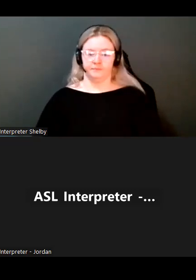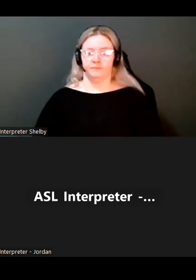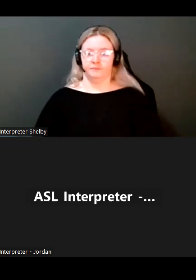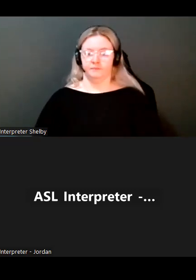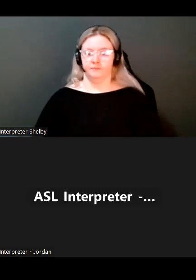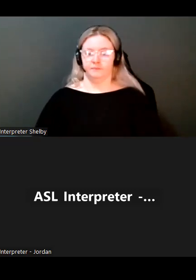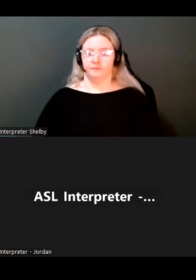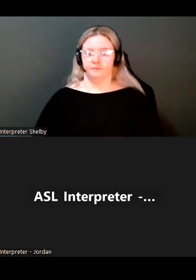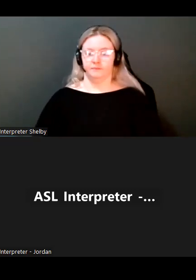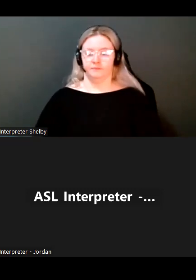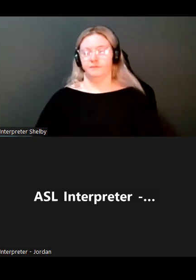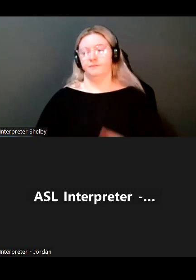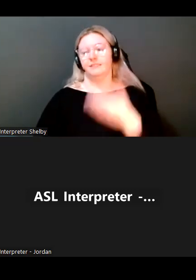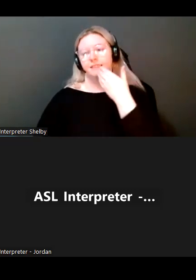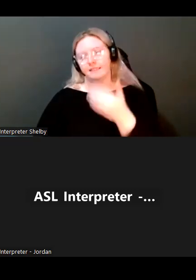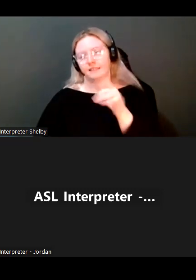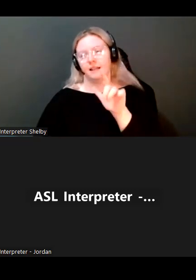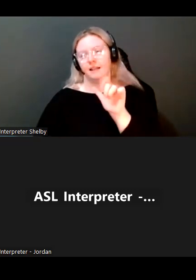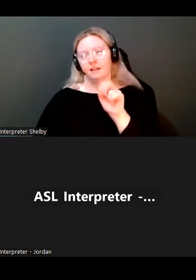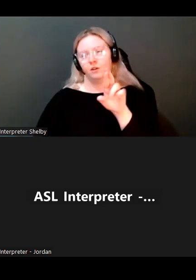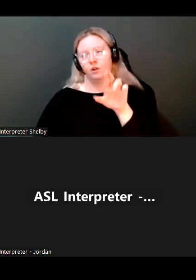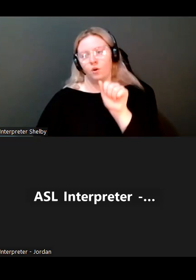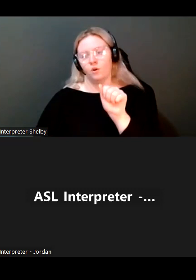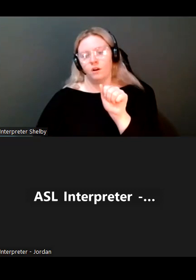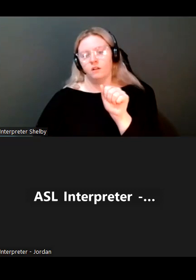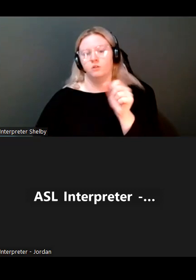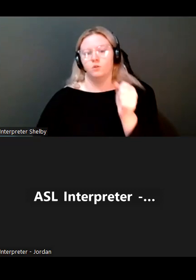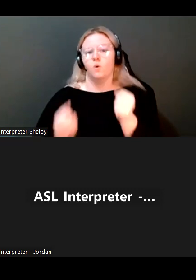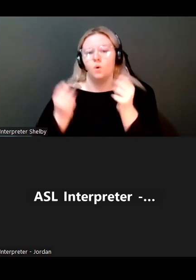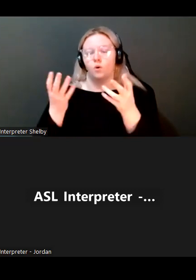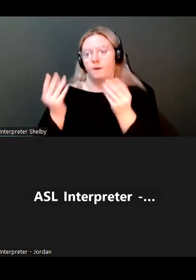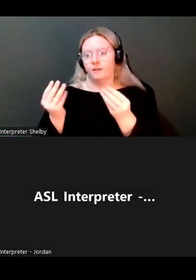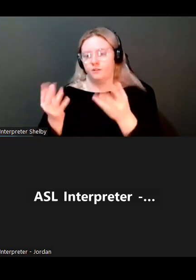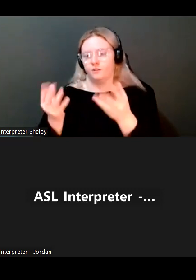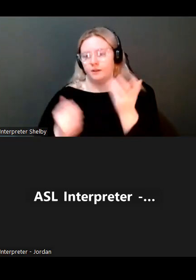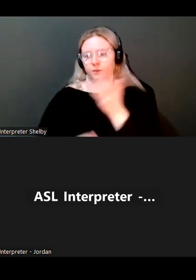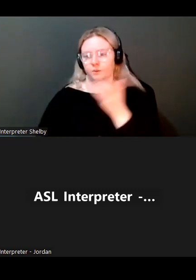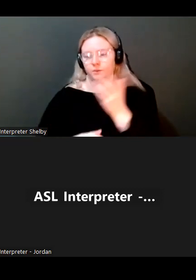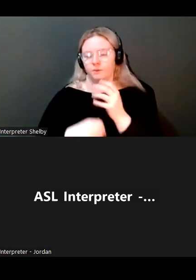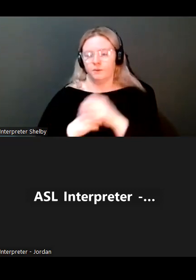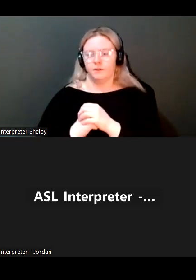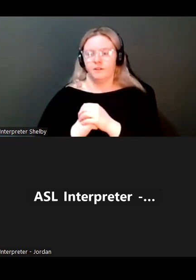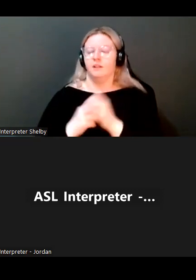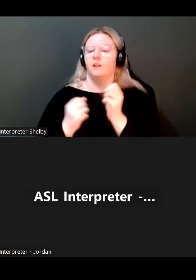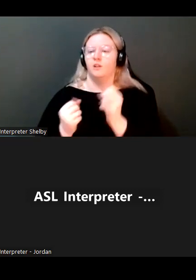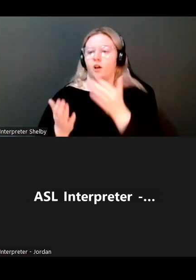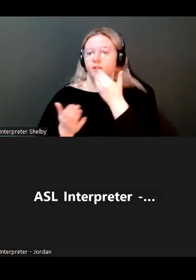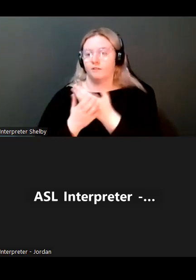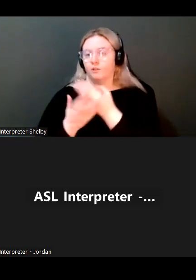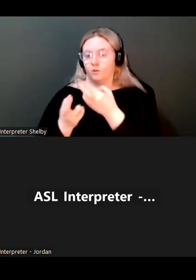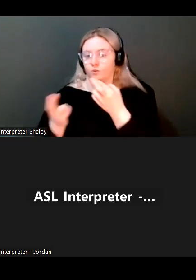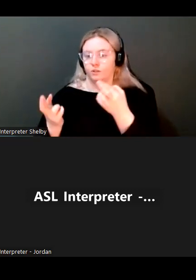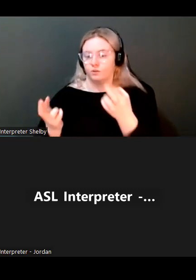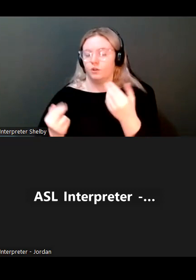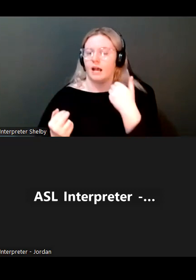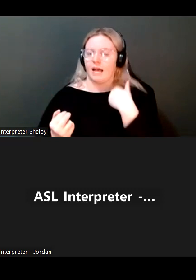Thank you so much, Laura. There was so much information there and a lot of resources at the end, which I do have a